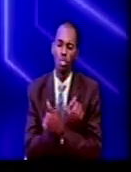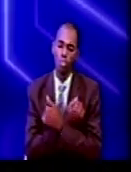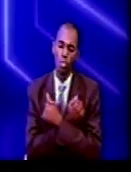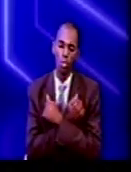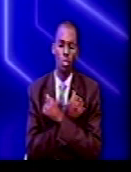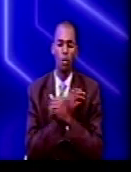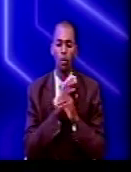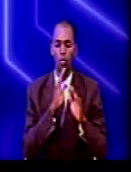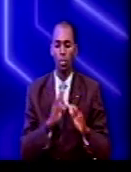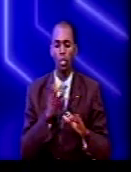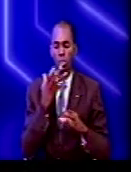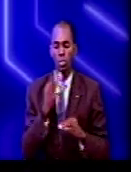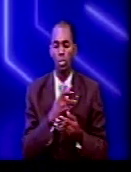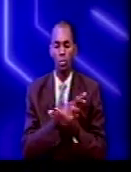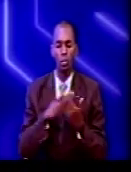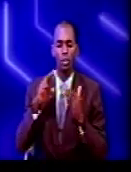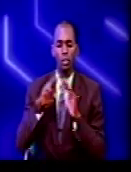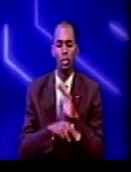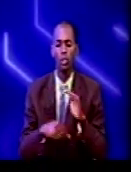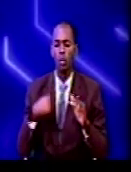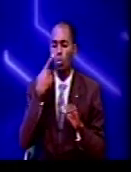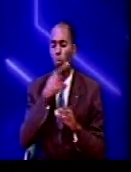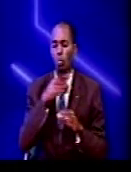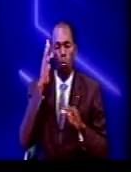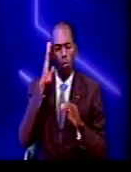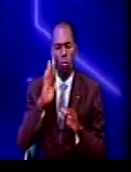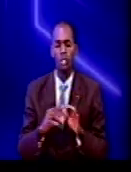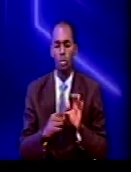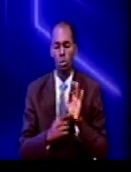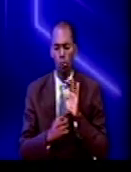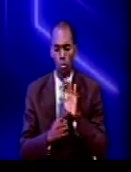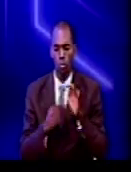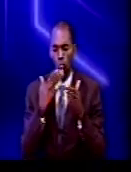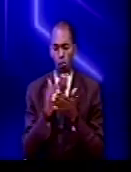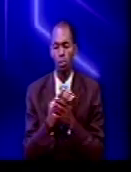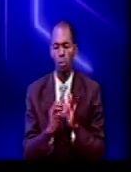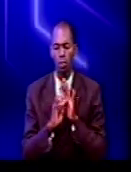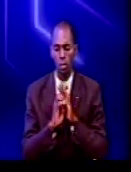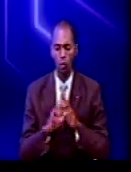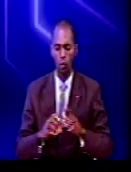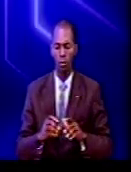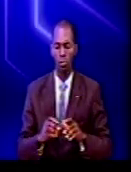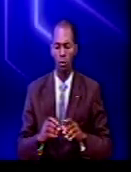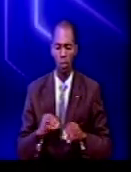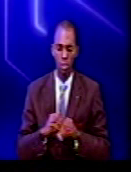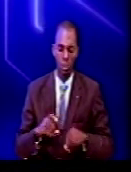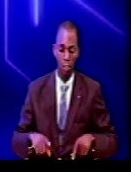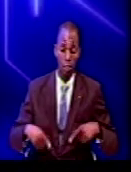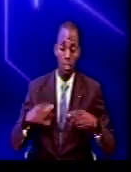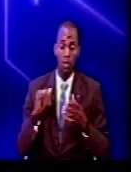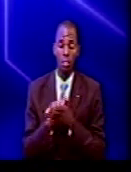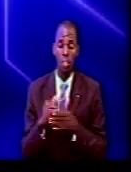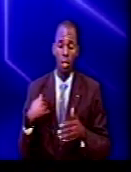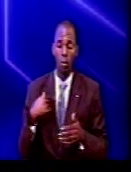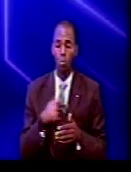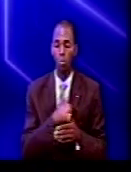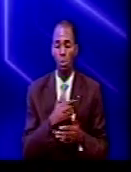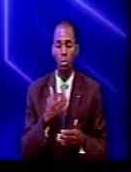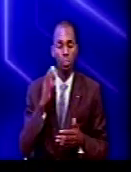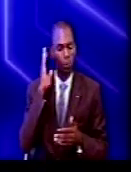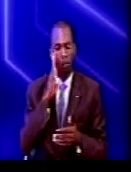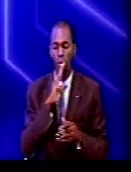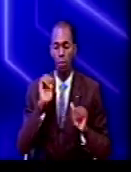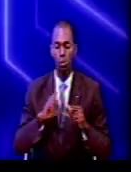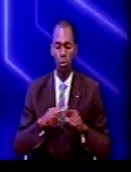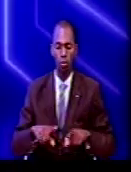that fear God, lovers of righteousness, who will lead exemplary life, that